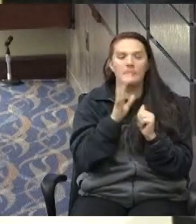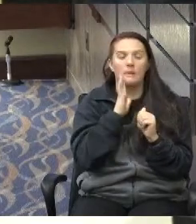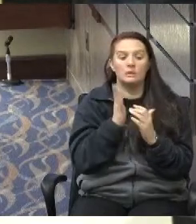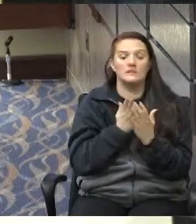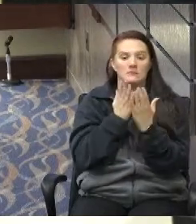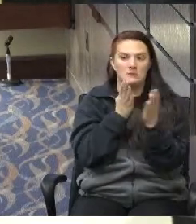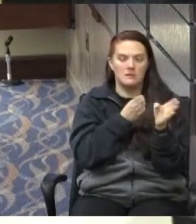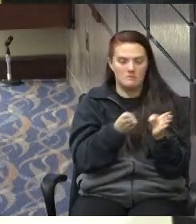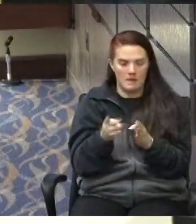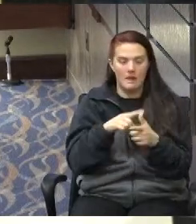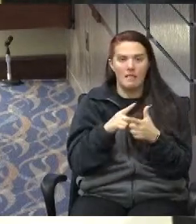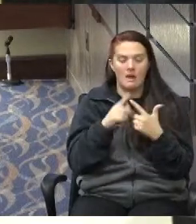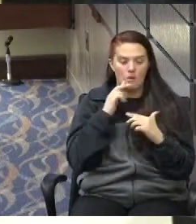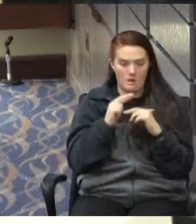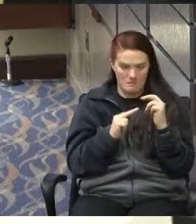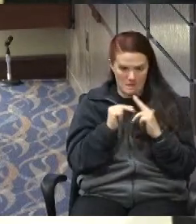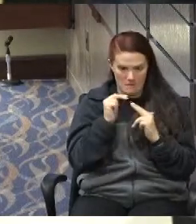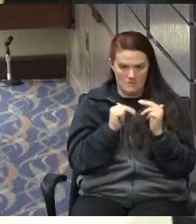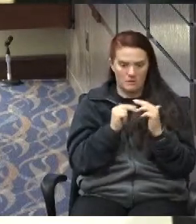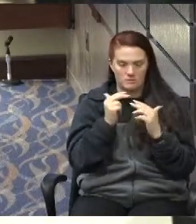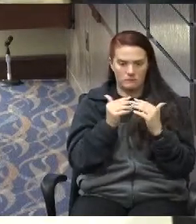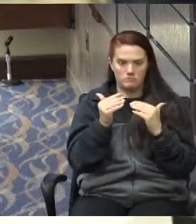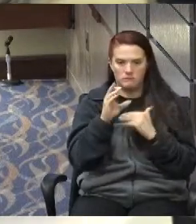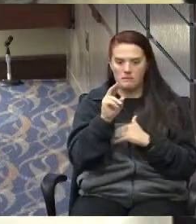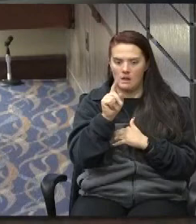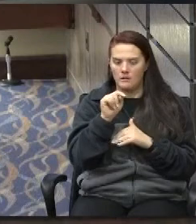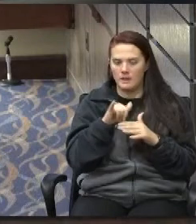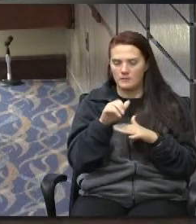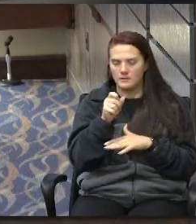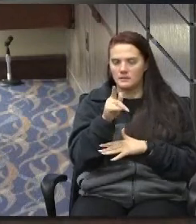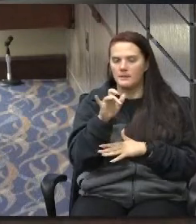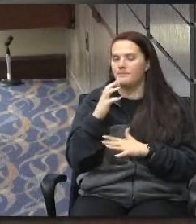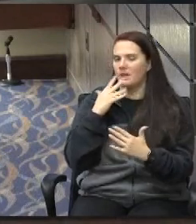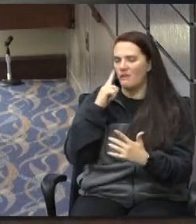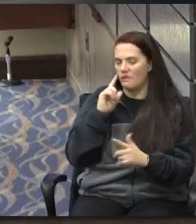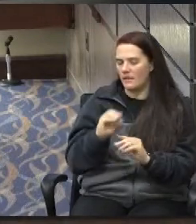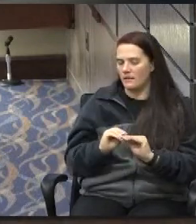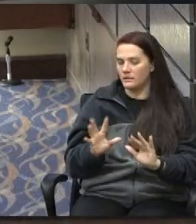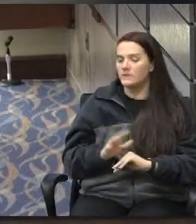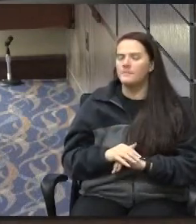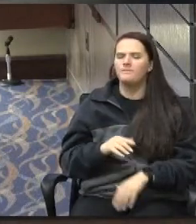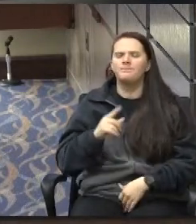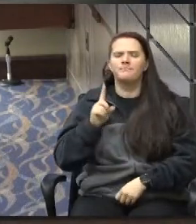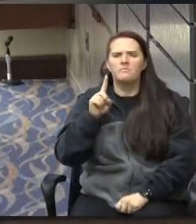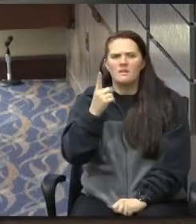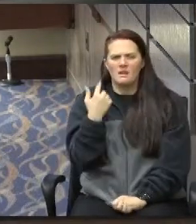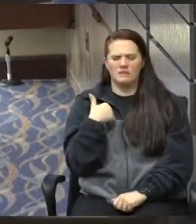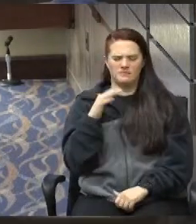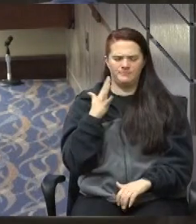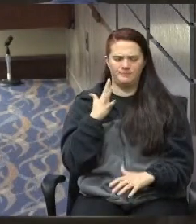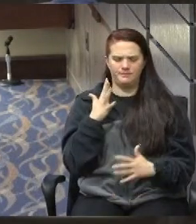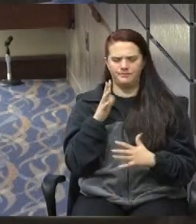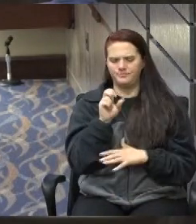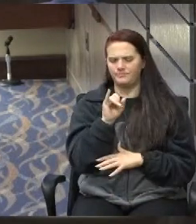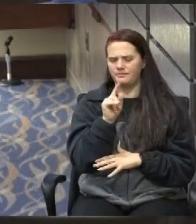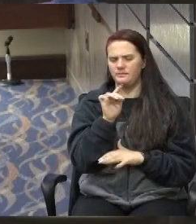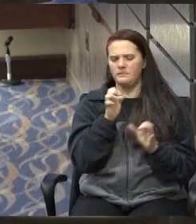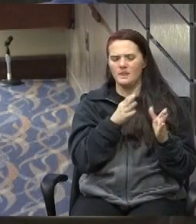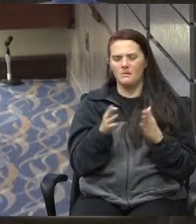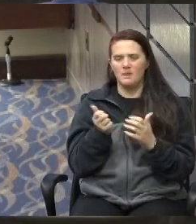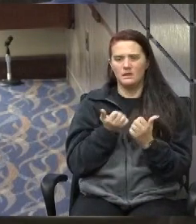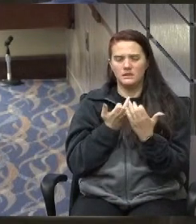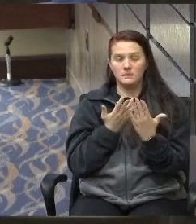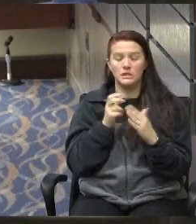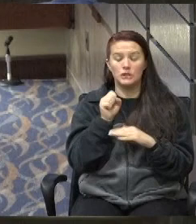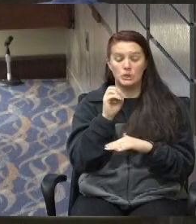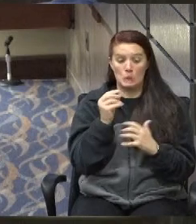the plans and then they'll build it out as part of this phase. Thank you for that clarification. So the question on just kind of the site plan submitted.